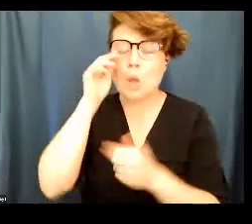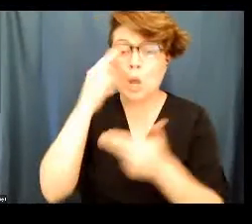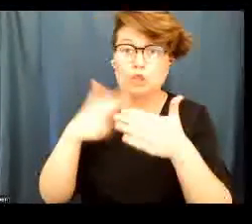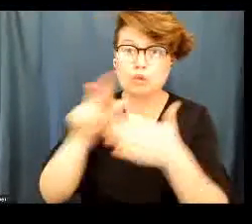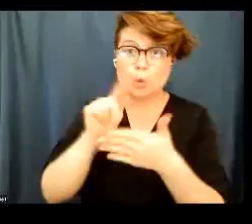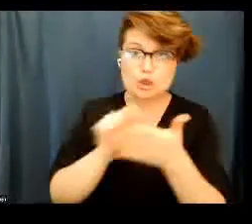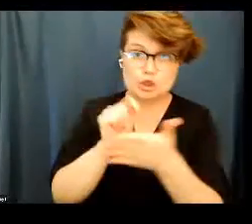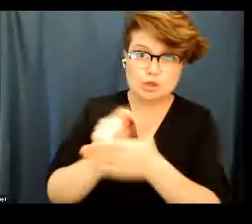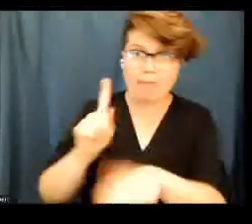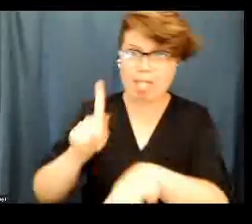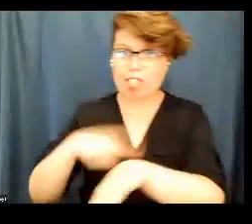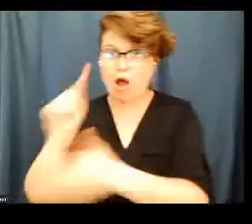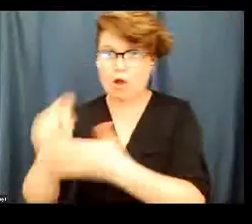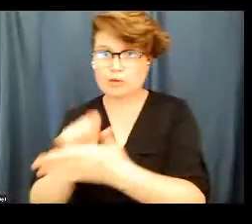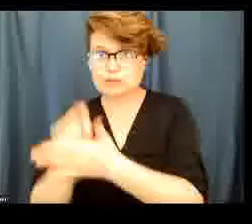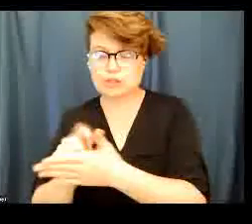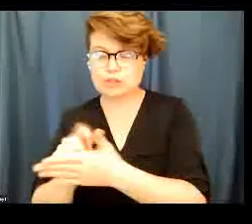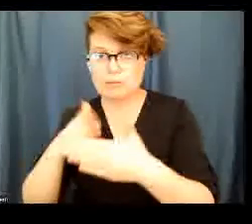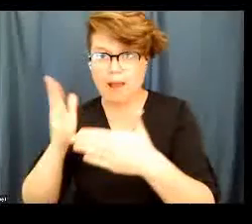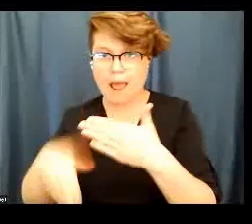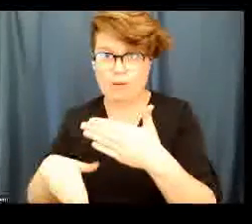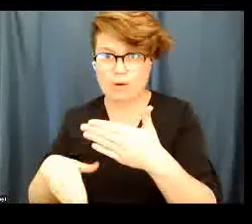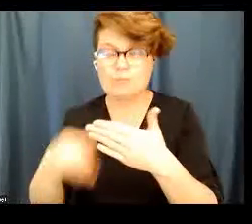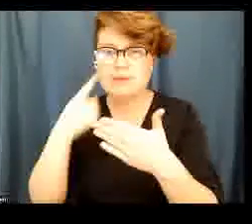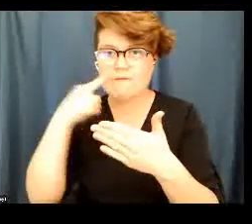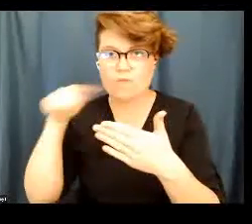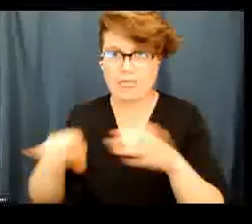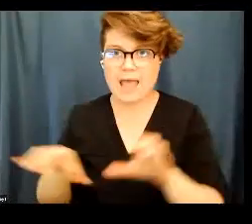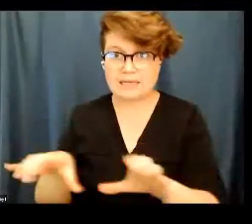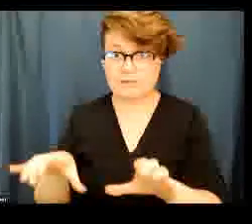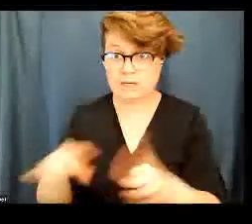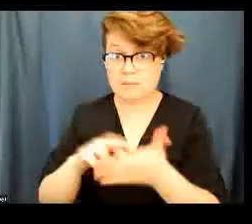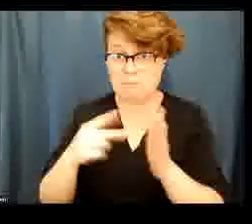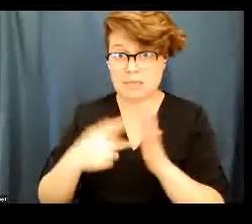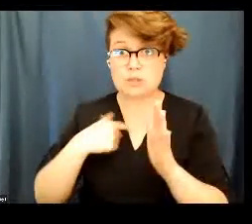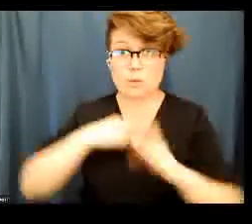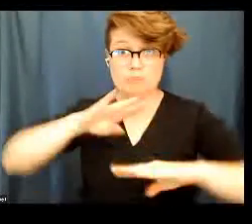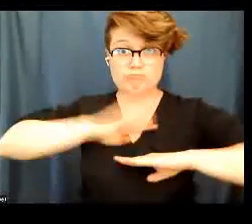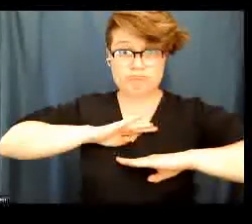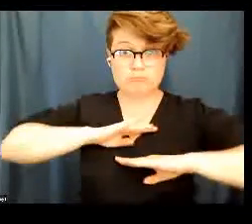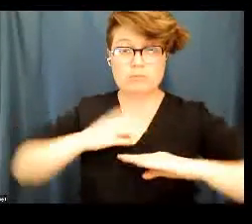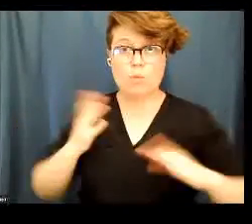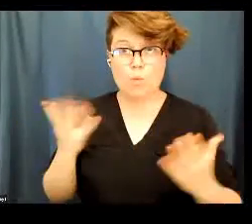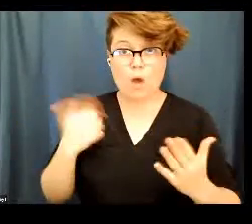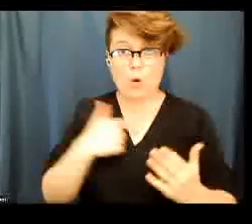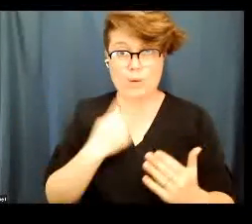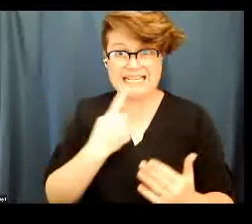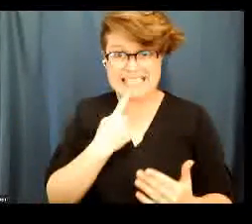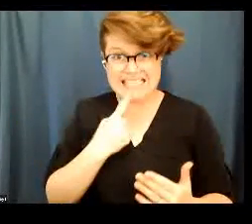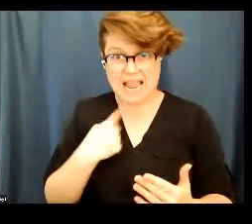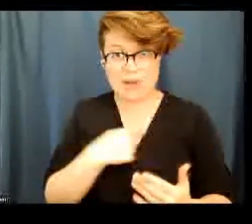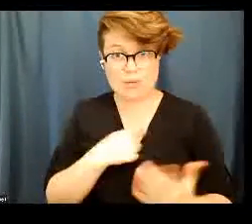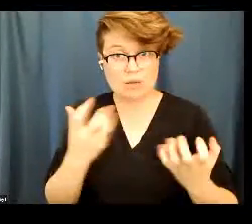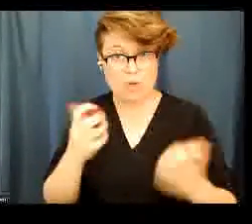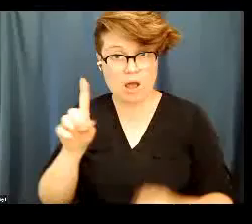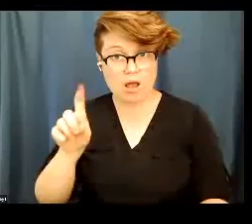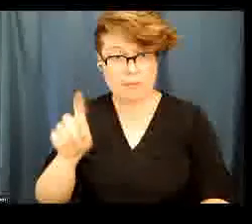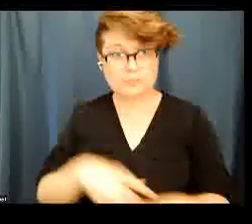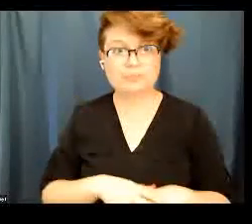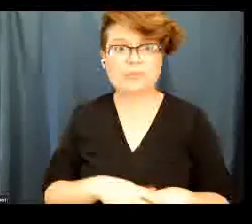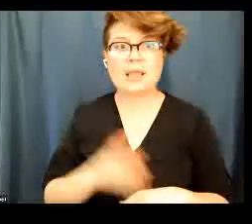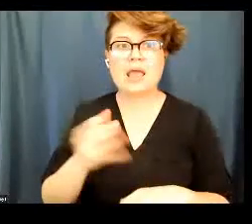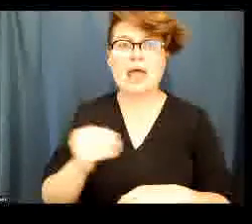with the team's activity. So this is, are we doing what we're saying we're doing? And then we can assess the impact of